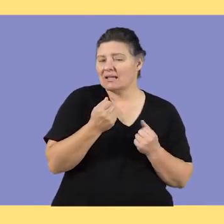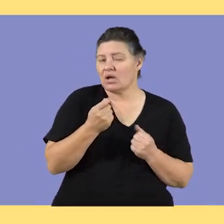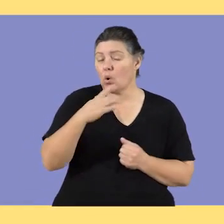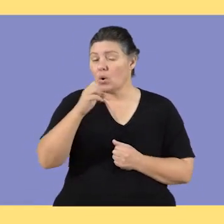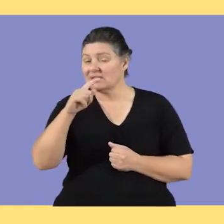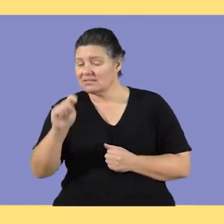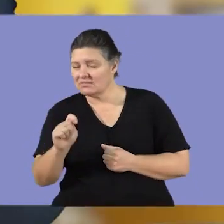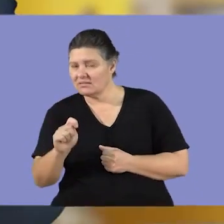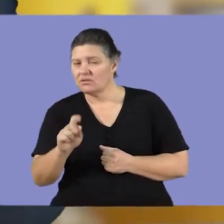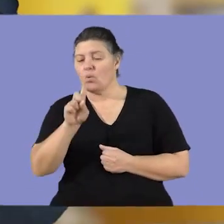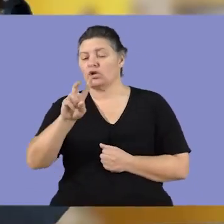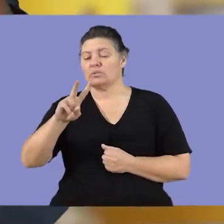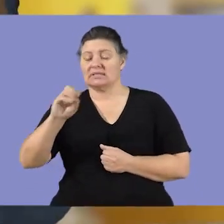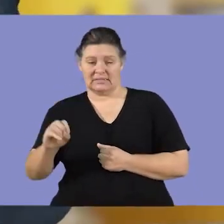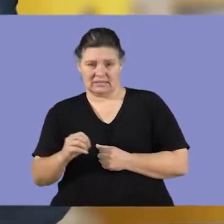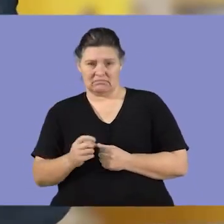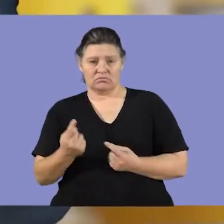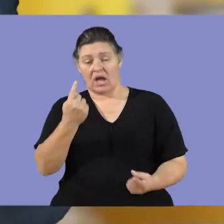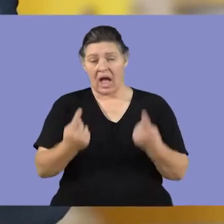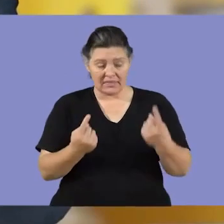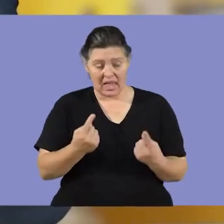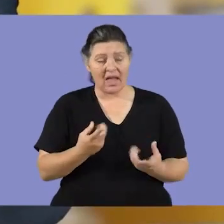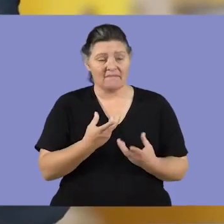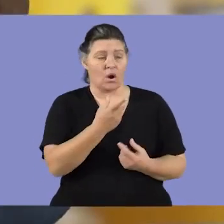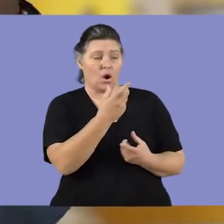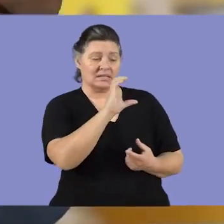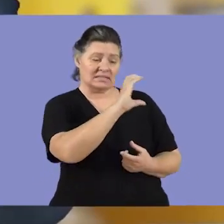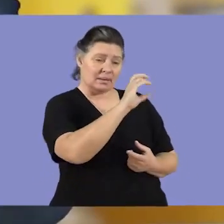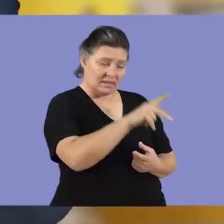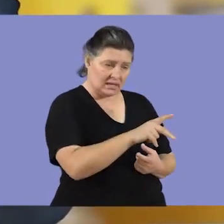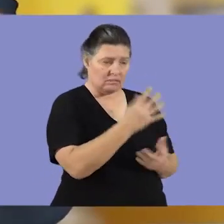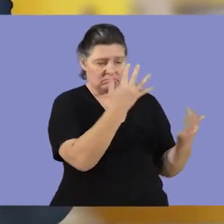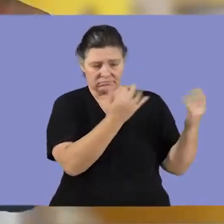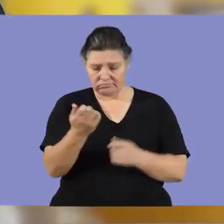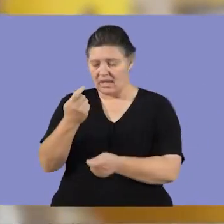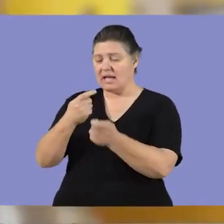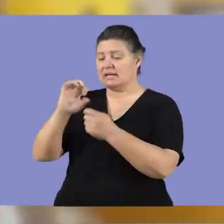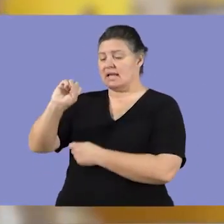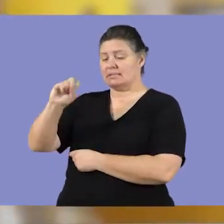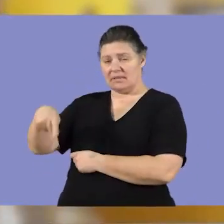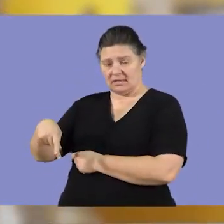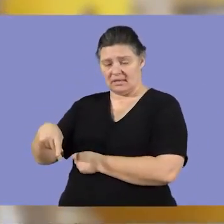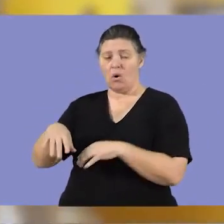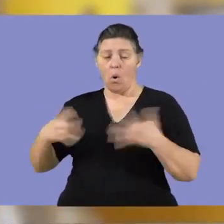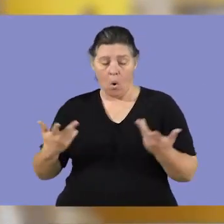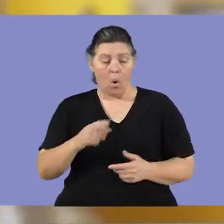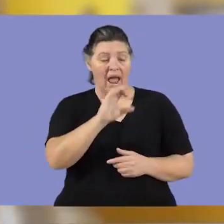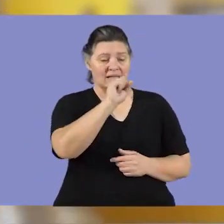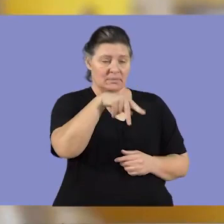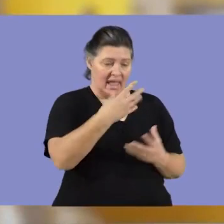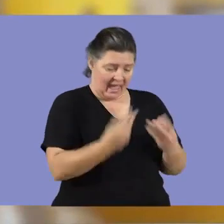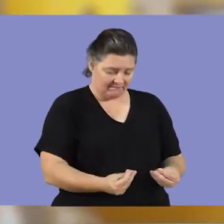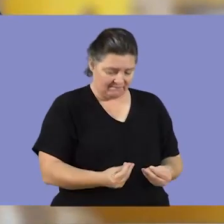was 120. So with the UK method, you can use it when you have cost to calculate selling price, when you have the selling